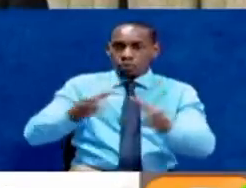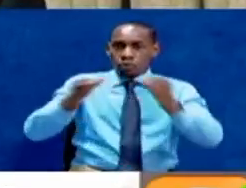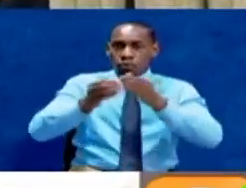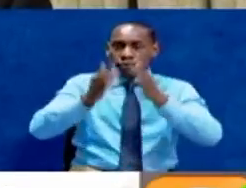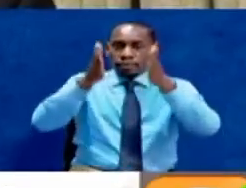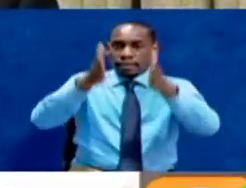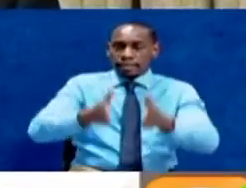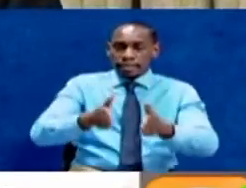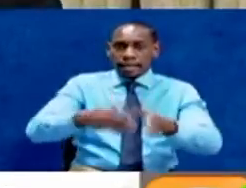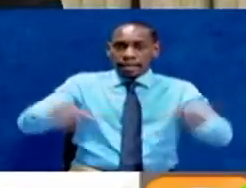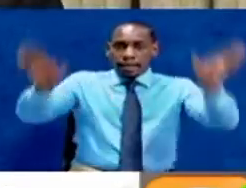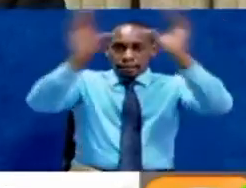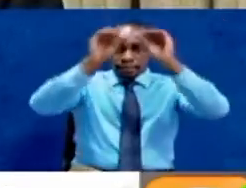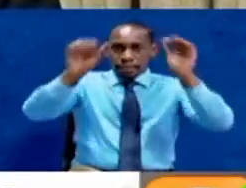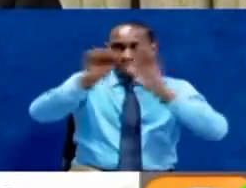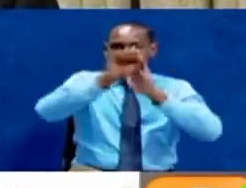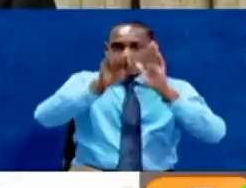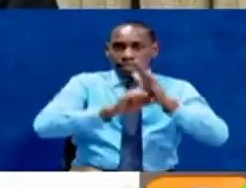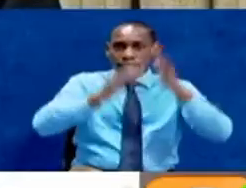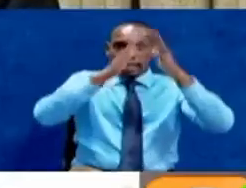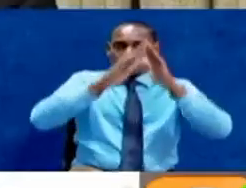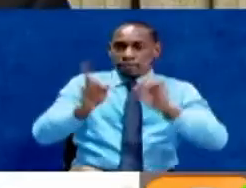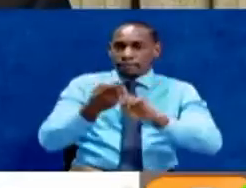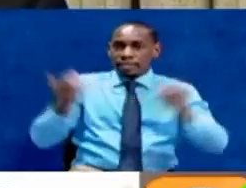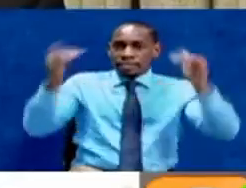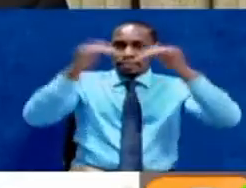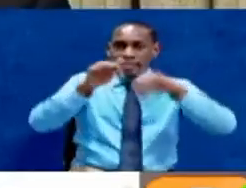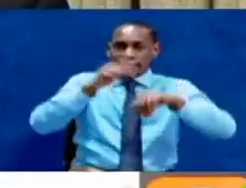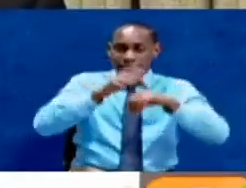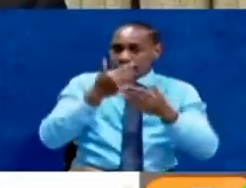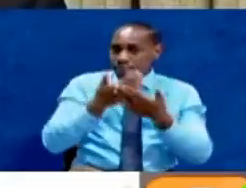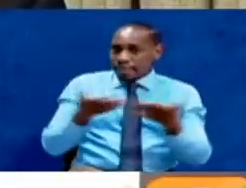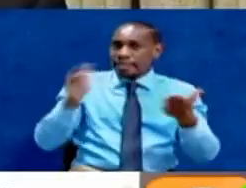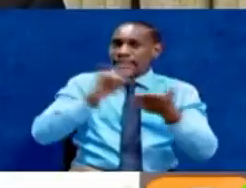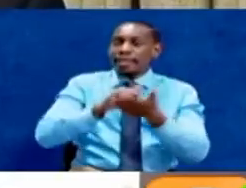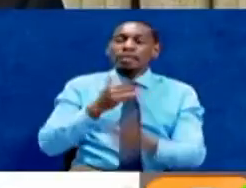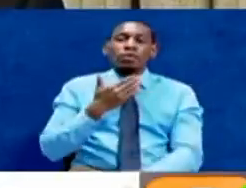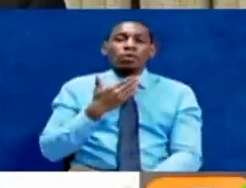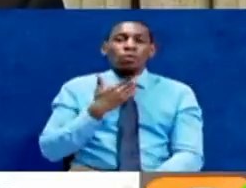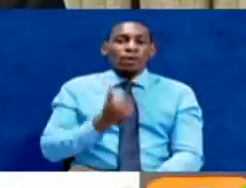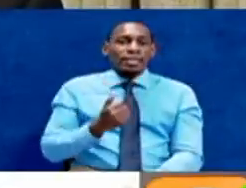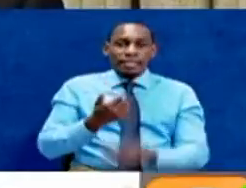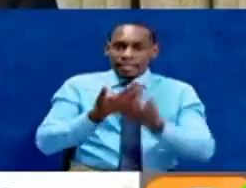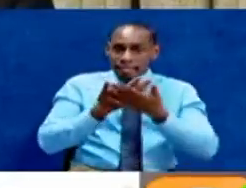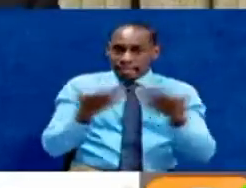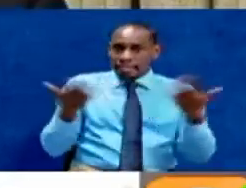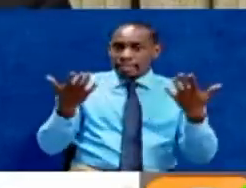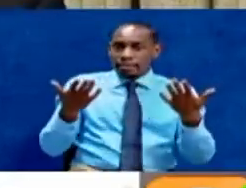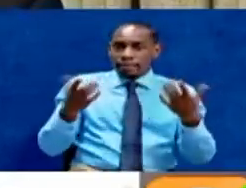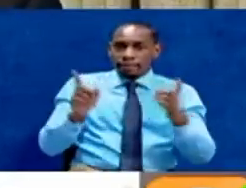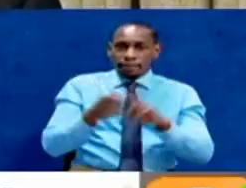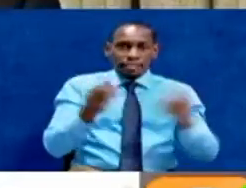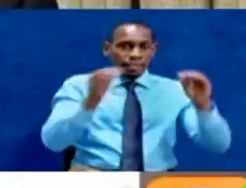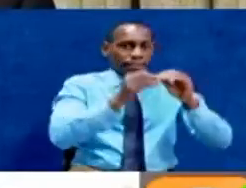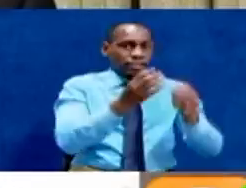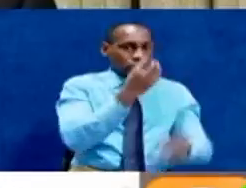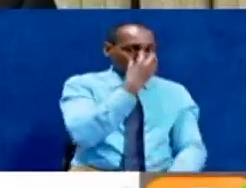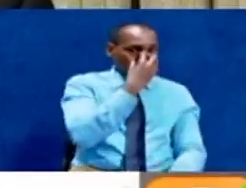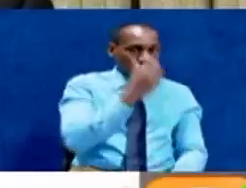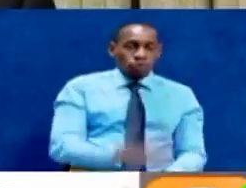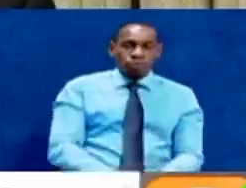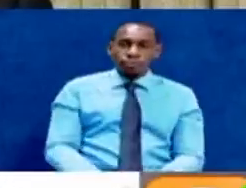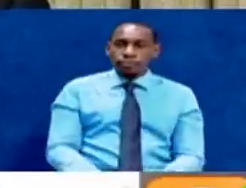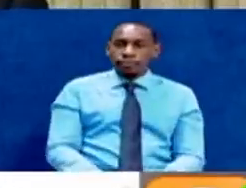is the president in State House, in the first meeting, that whenever you want to do anything, go and see William.